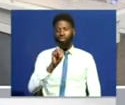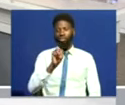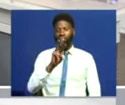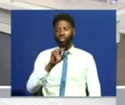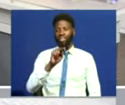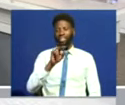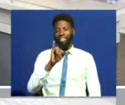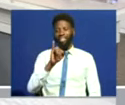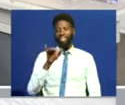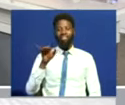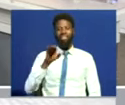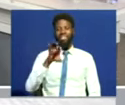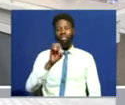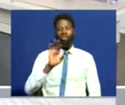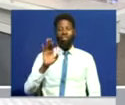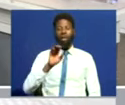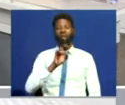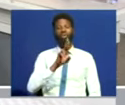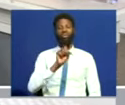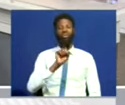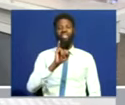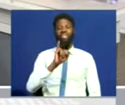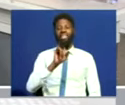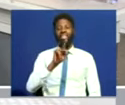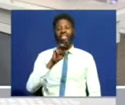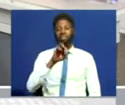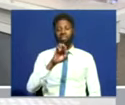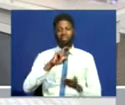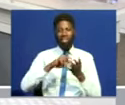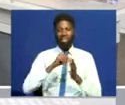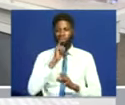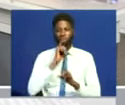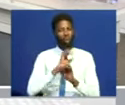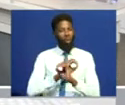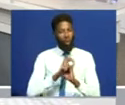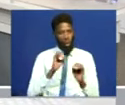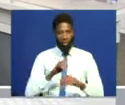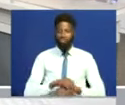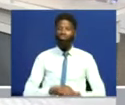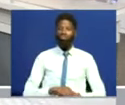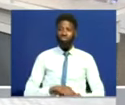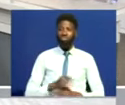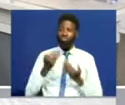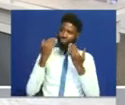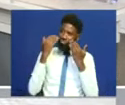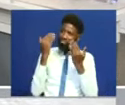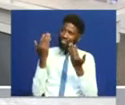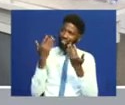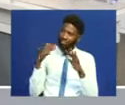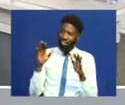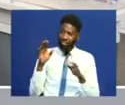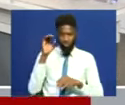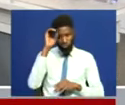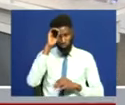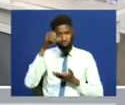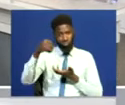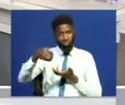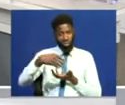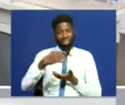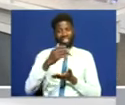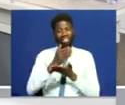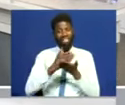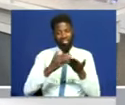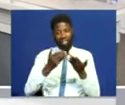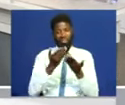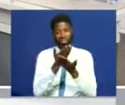gotten something in terms of the root causes and what are the solutions. Some of these panelists you're seeing on the other side of the studio could be your fathers, could be your mothers, could